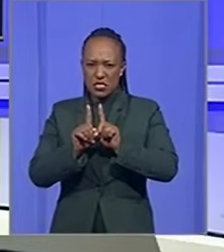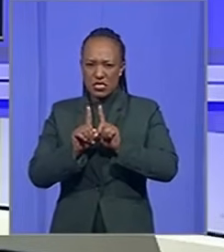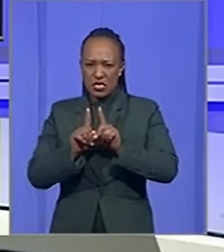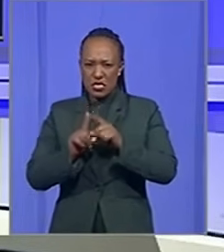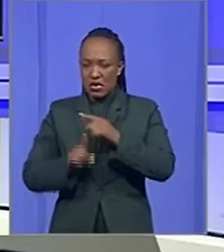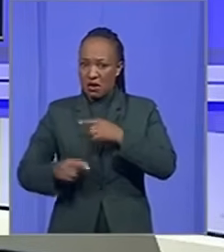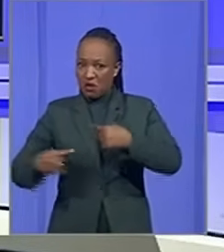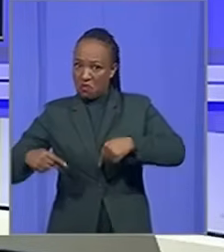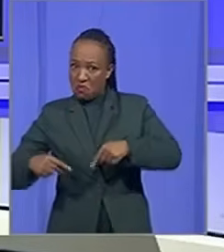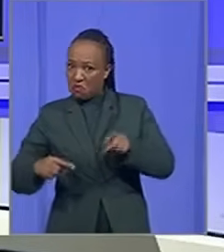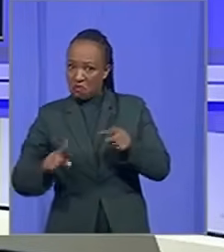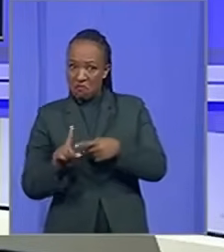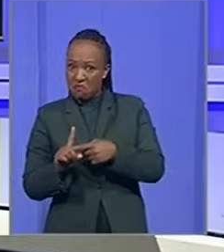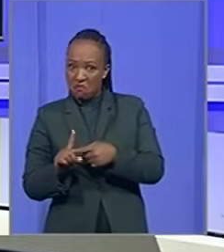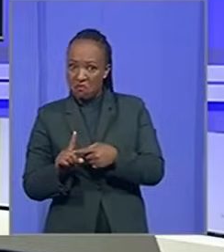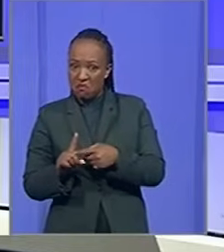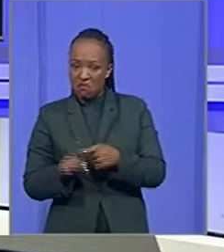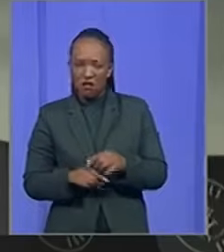motshuwa?